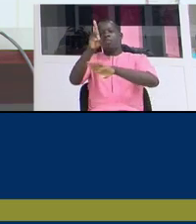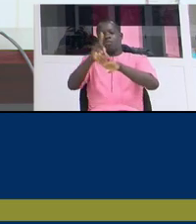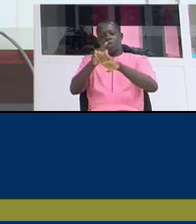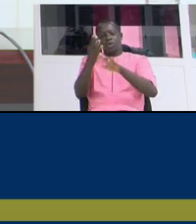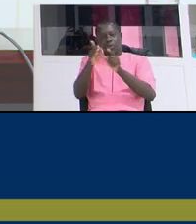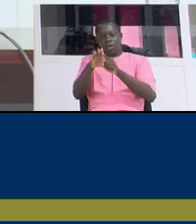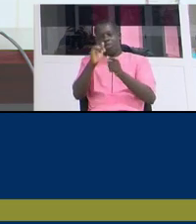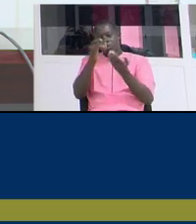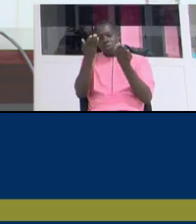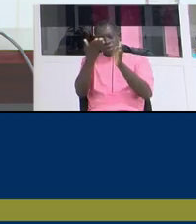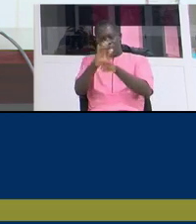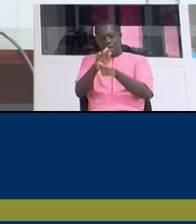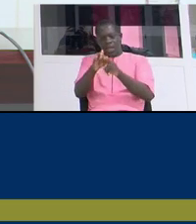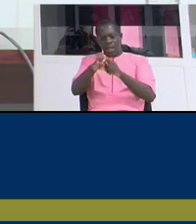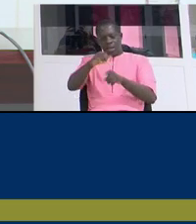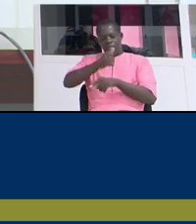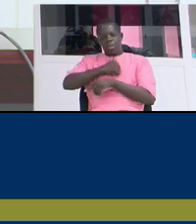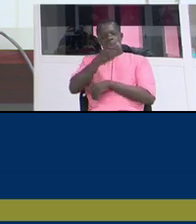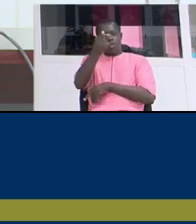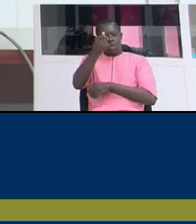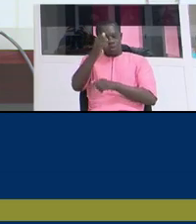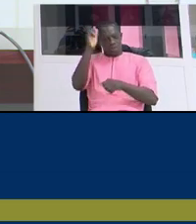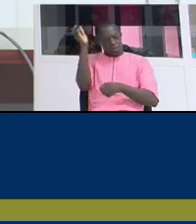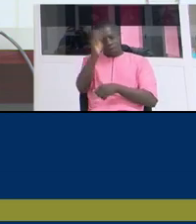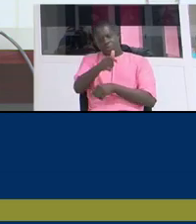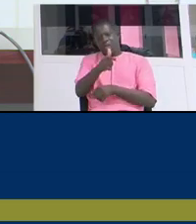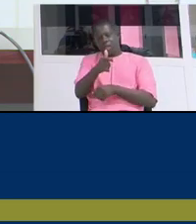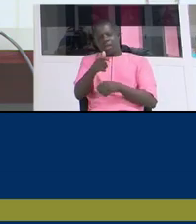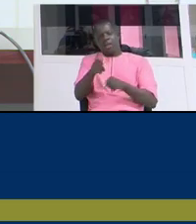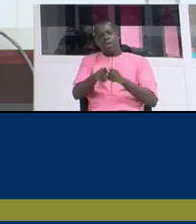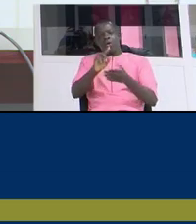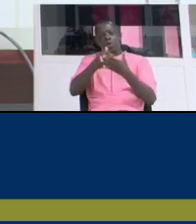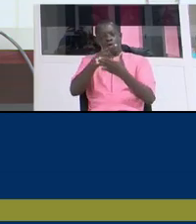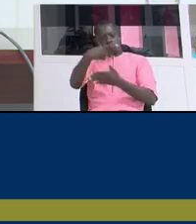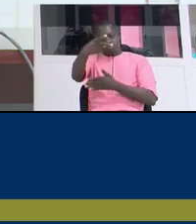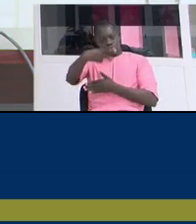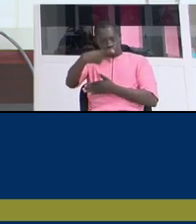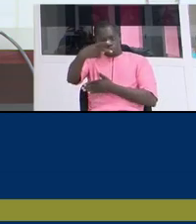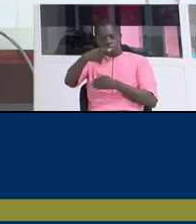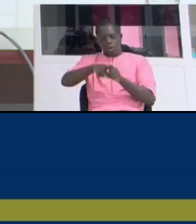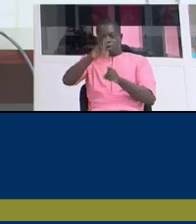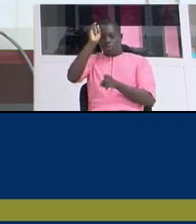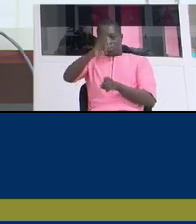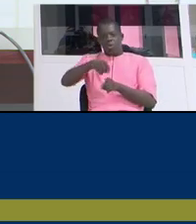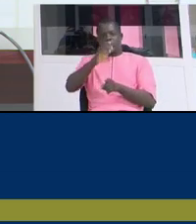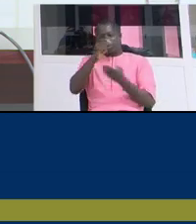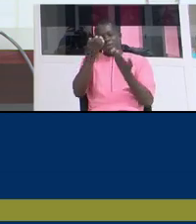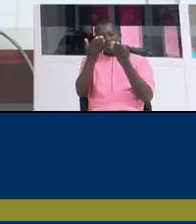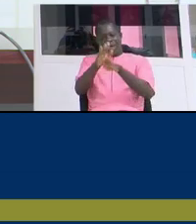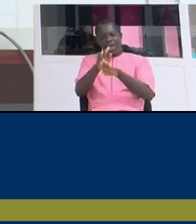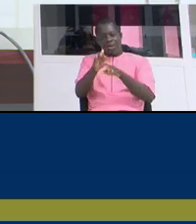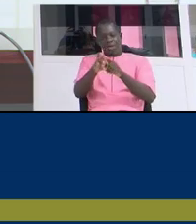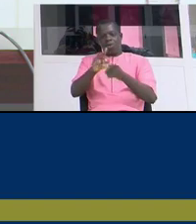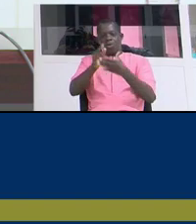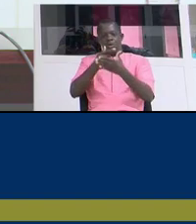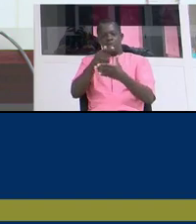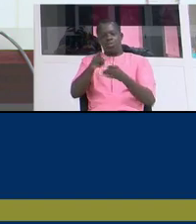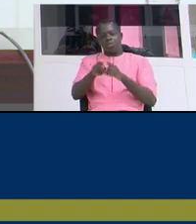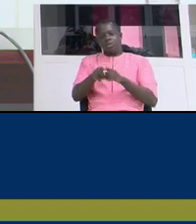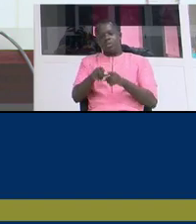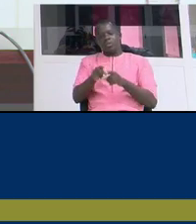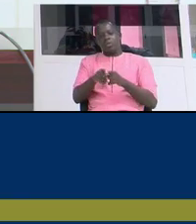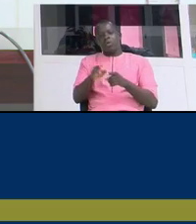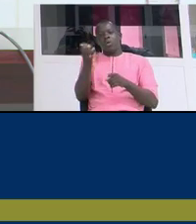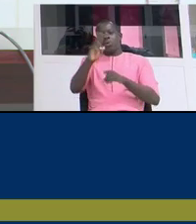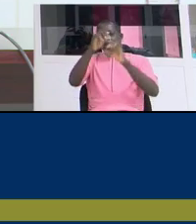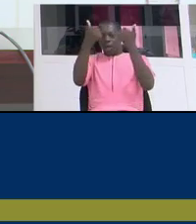I said, my money. Ben nokodo jola. You will pay my money. Warenteni te. Or you and I. Teta ali kiama. You will go to heaven. Entengata ali kiama. We go to heaven. Waren